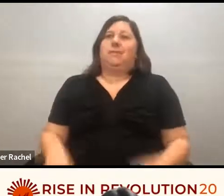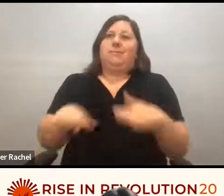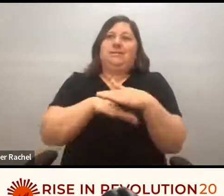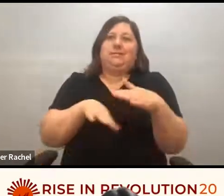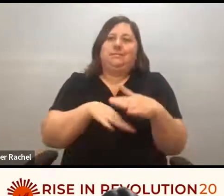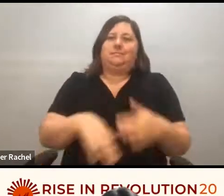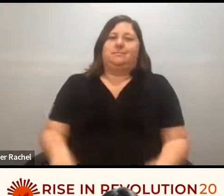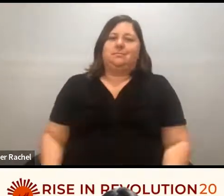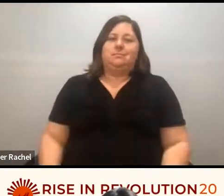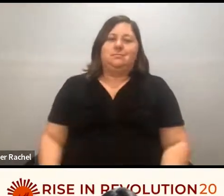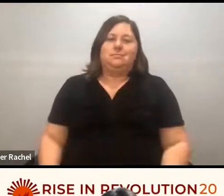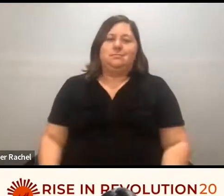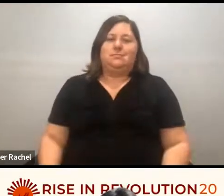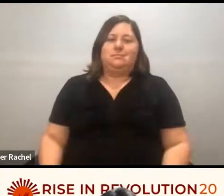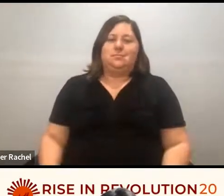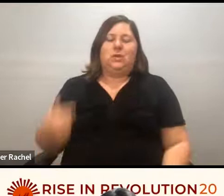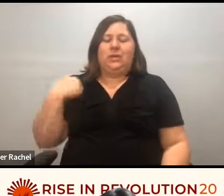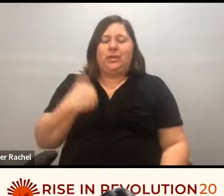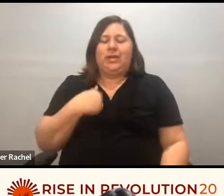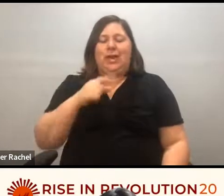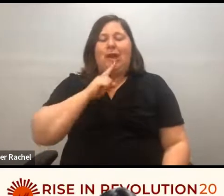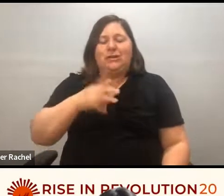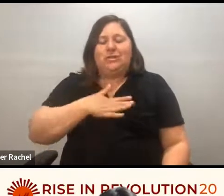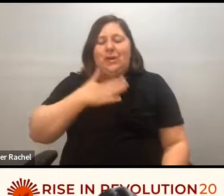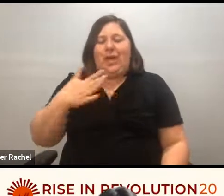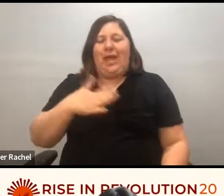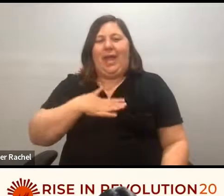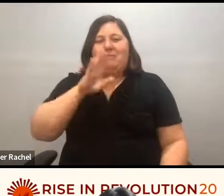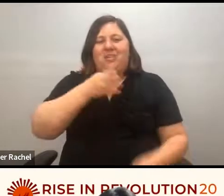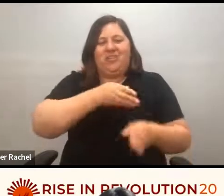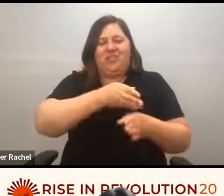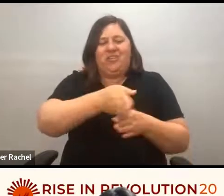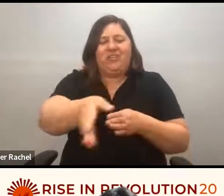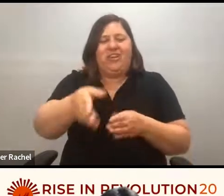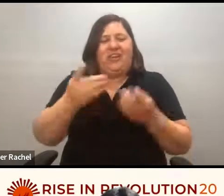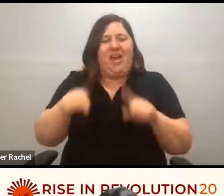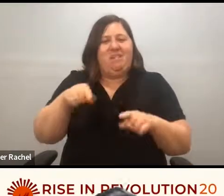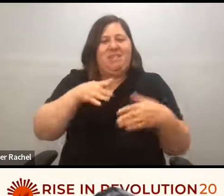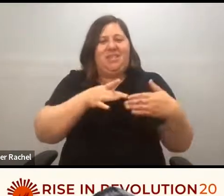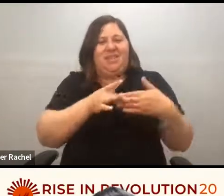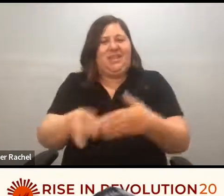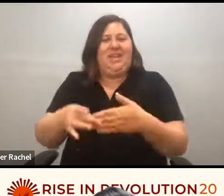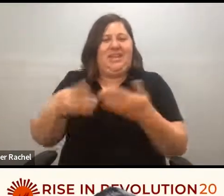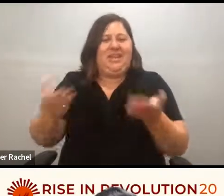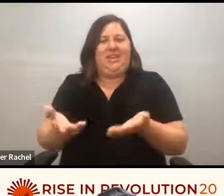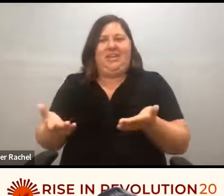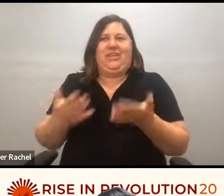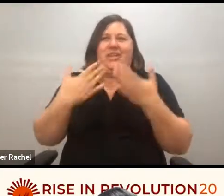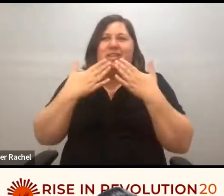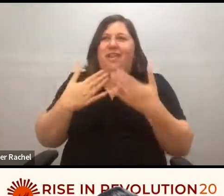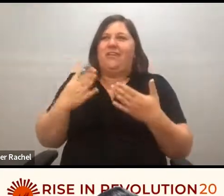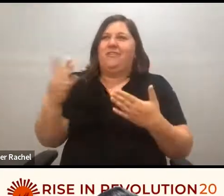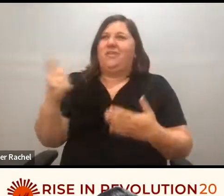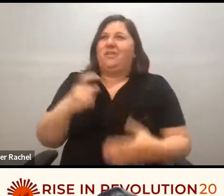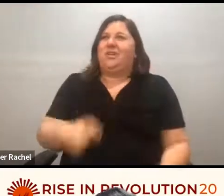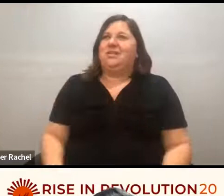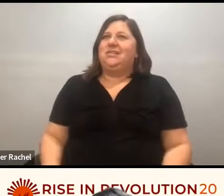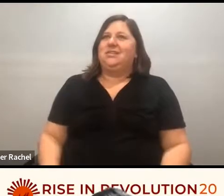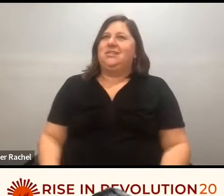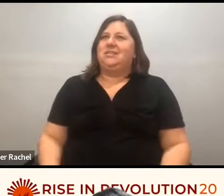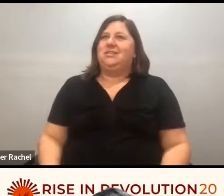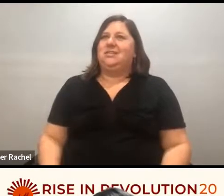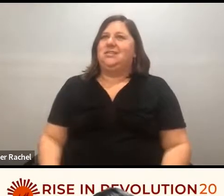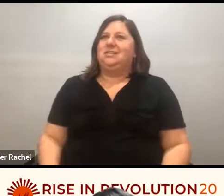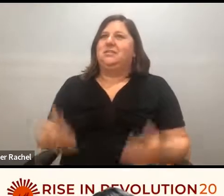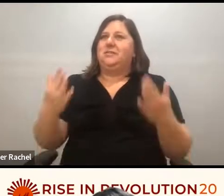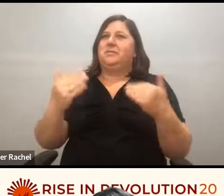And we are so glad that your career path ended up going this way. Thank you, Em, for that question. Next, we have